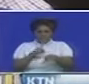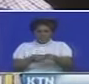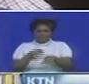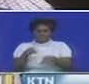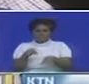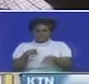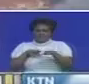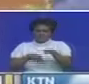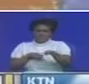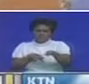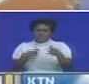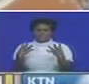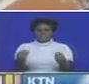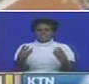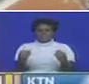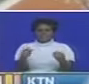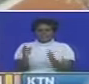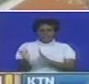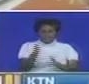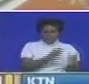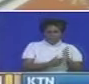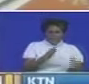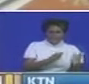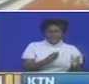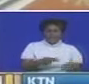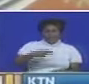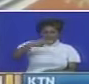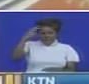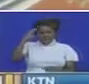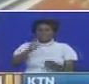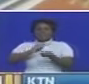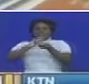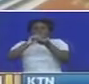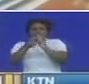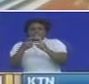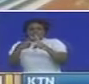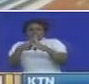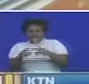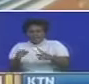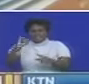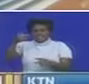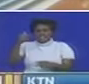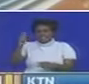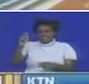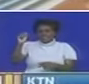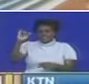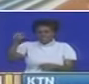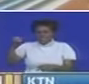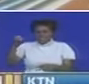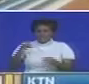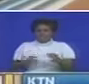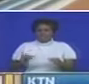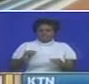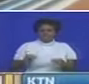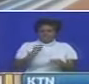area can be improved. The plan is ambitious, to turn the stretch of road which starts at Taj Mall in Embakasi and runs up